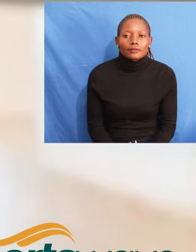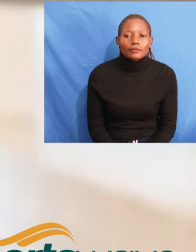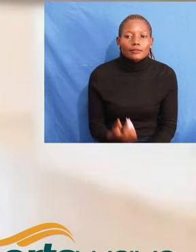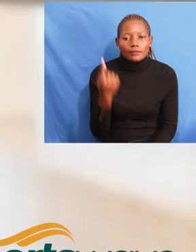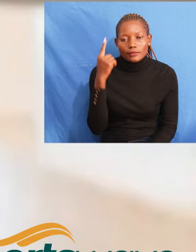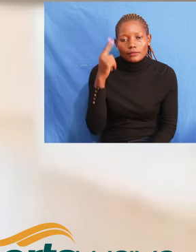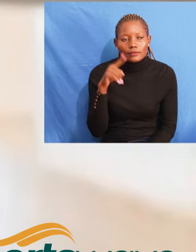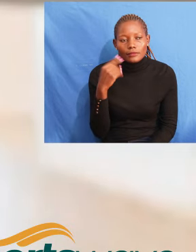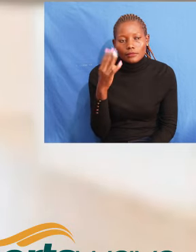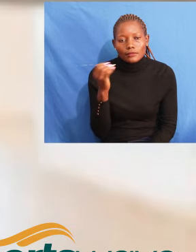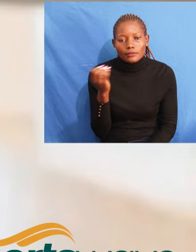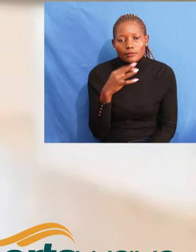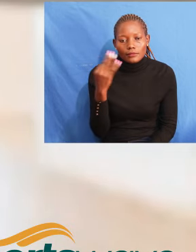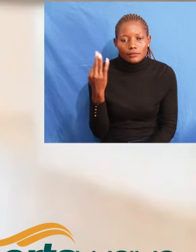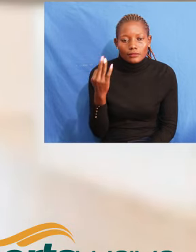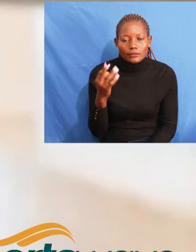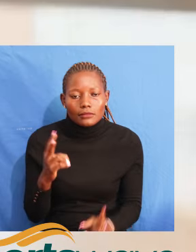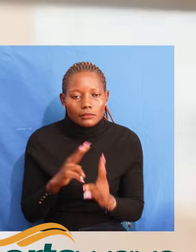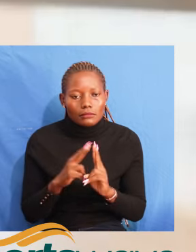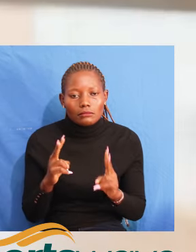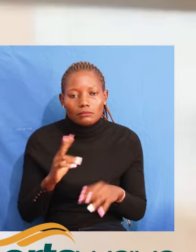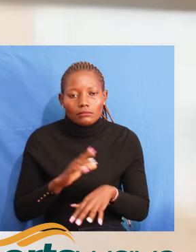very informative and educative.